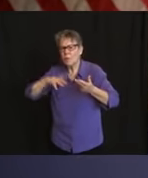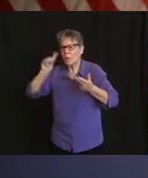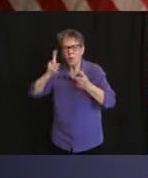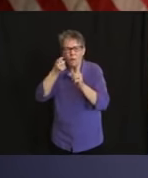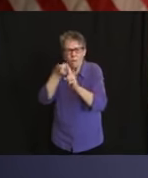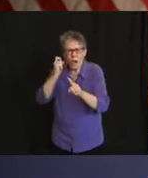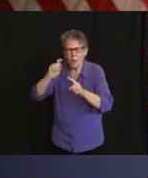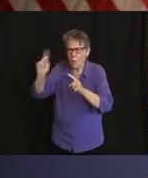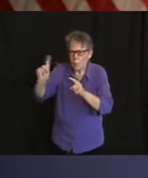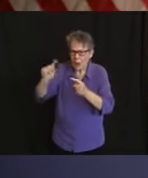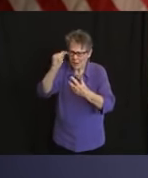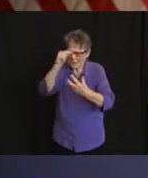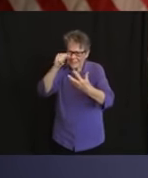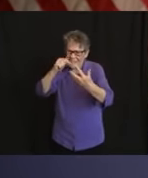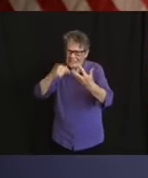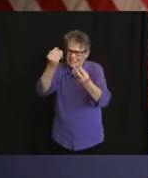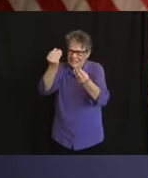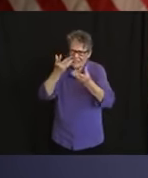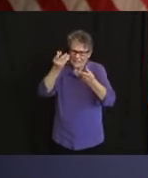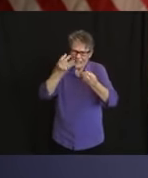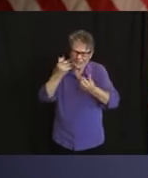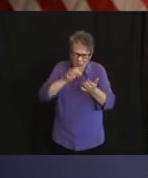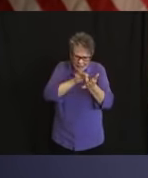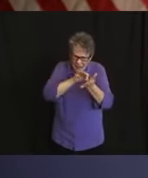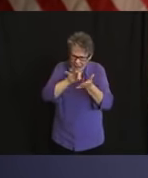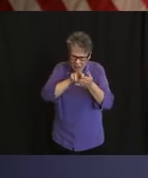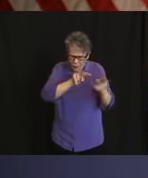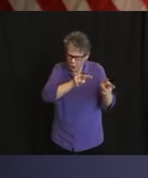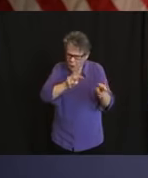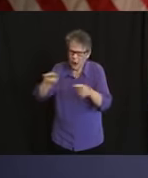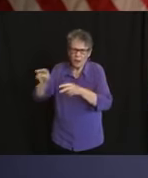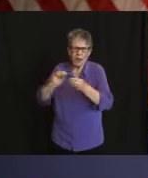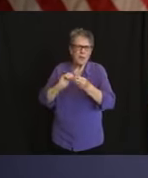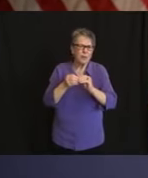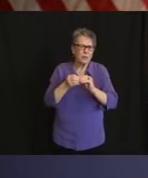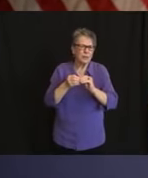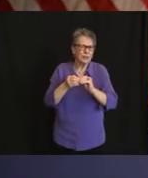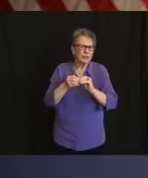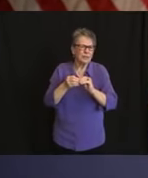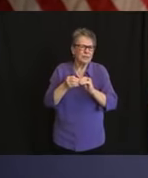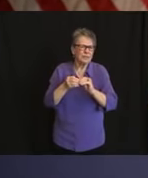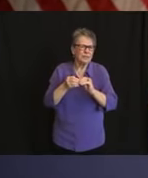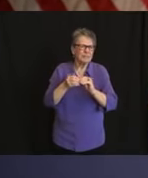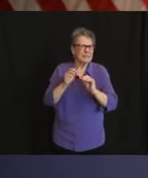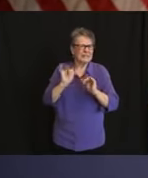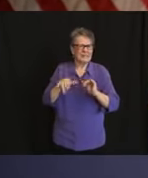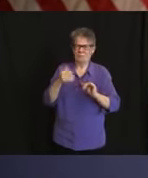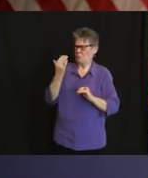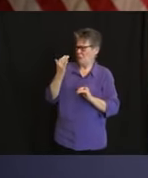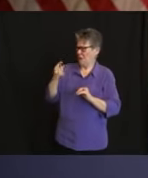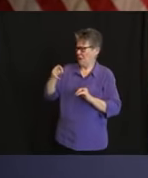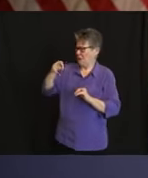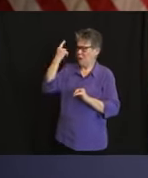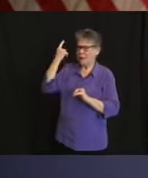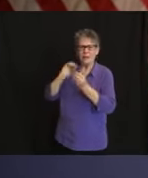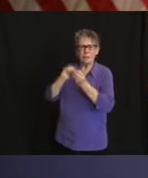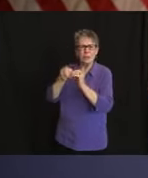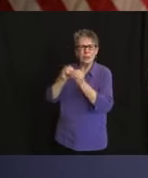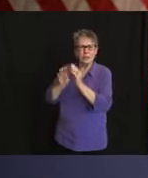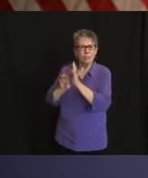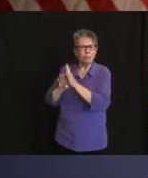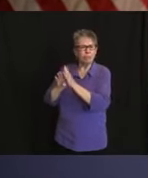The African American numbers continue to run consistently 50% higher than the overall representation in the state. And I